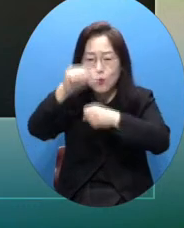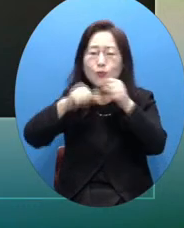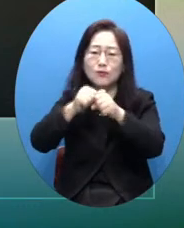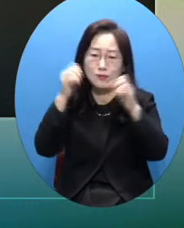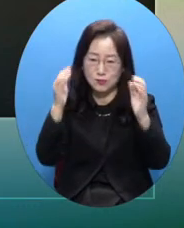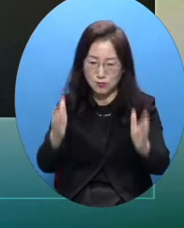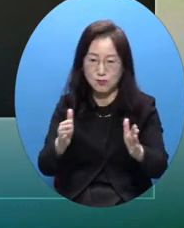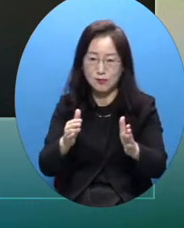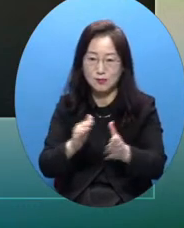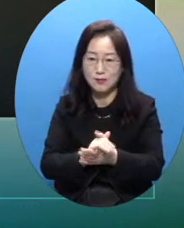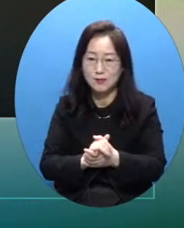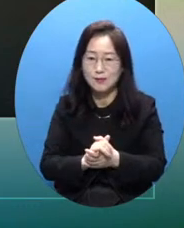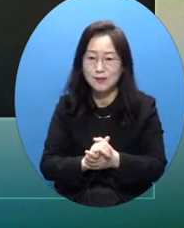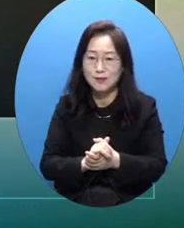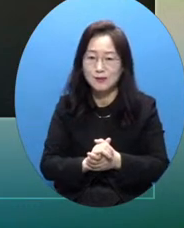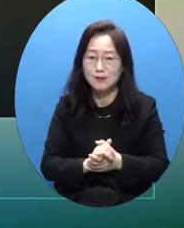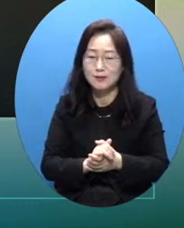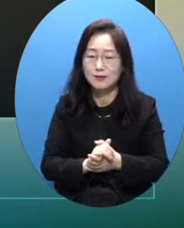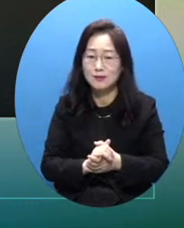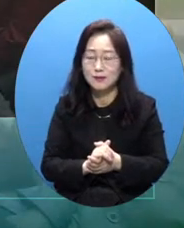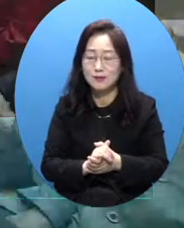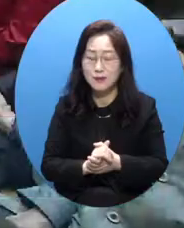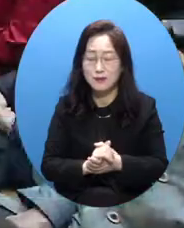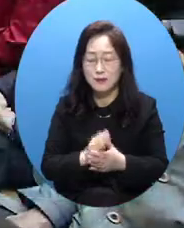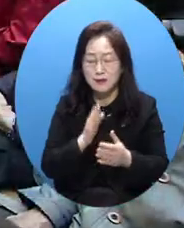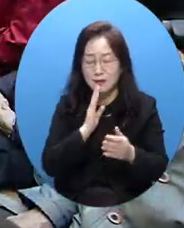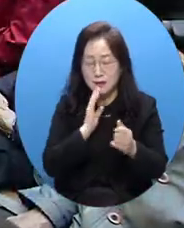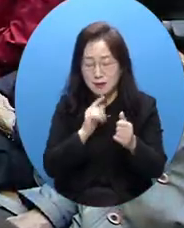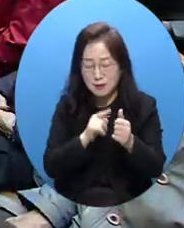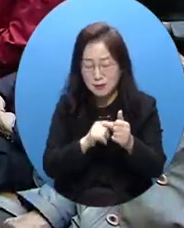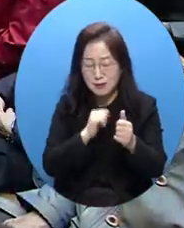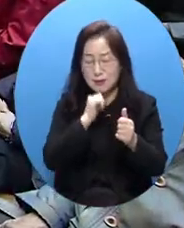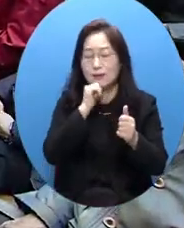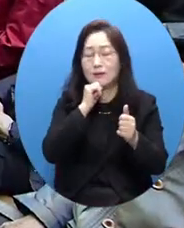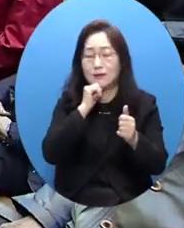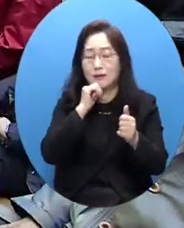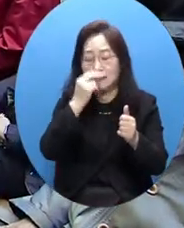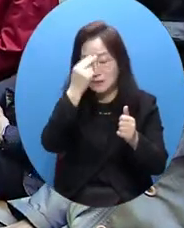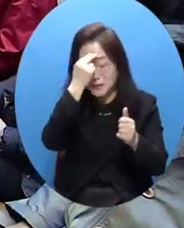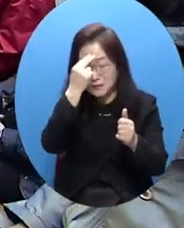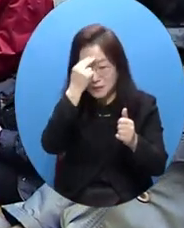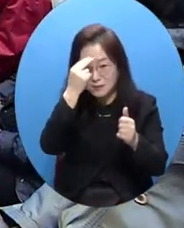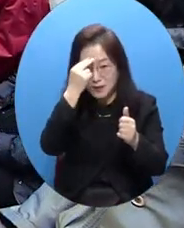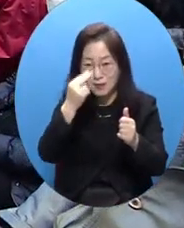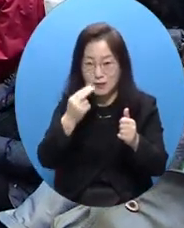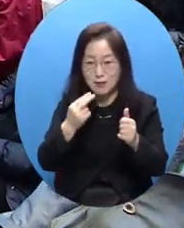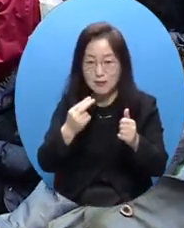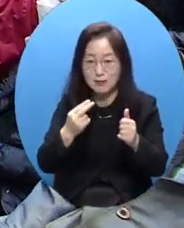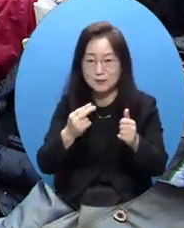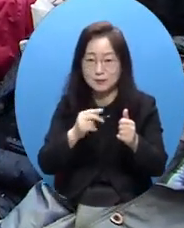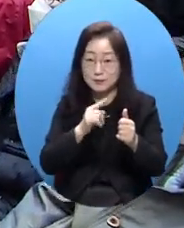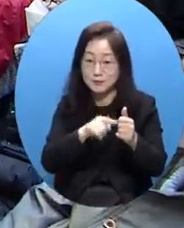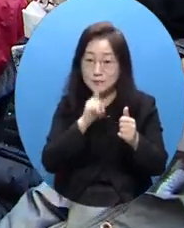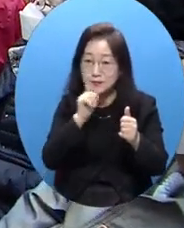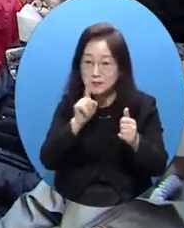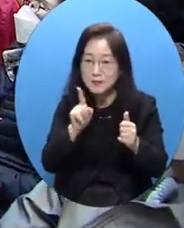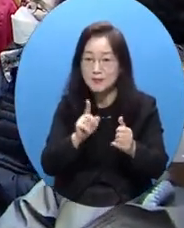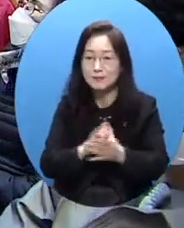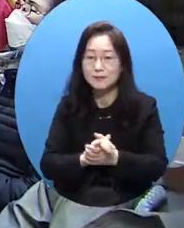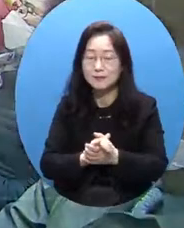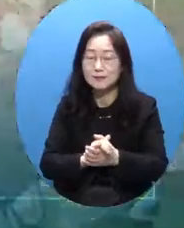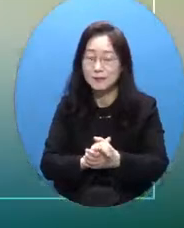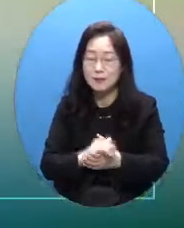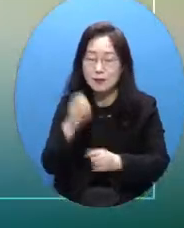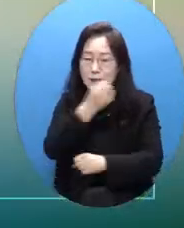and he attended high school for five years and that's how he graduated he was a badly off